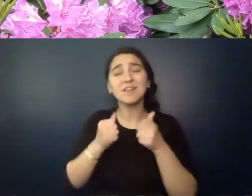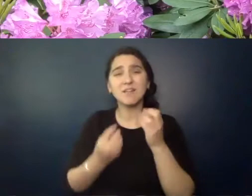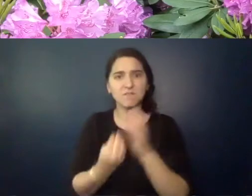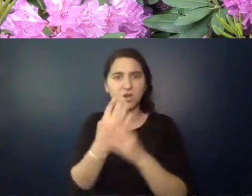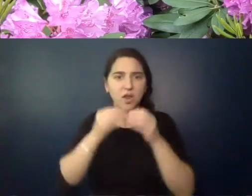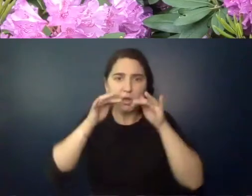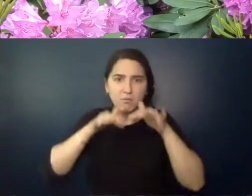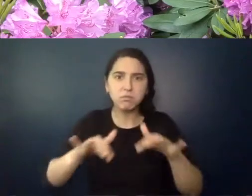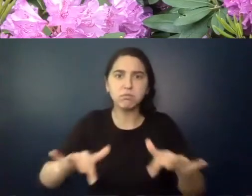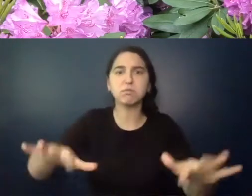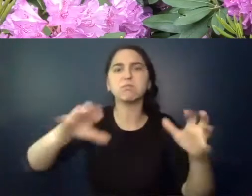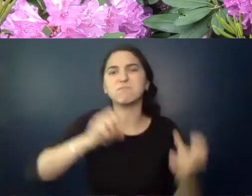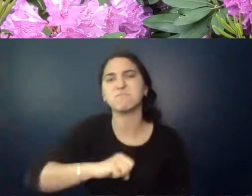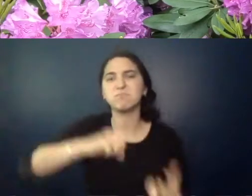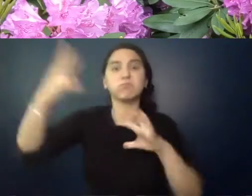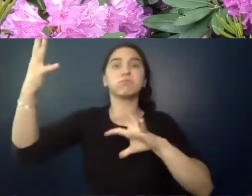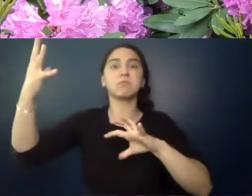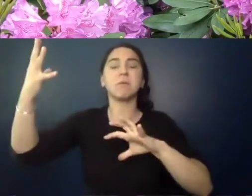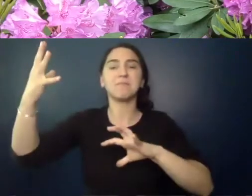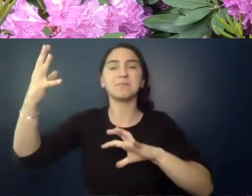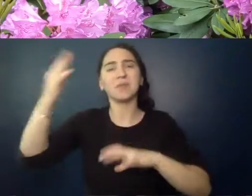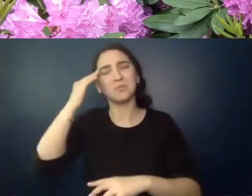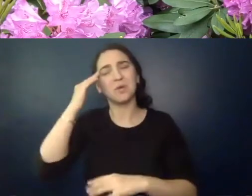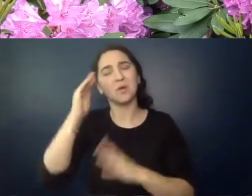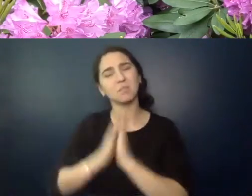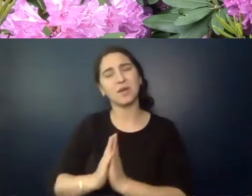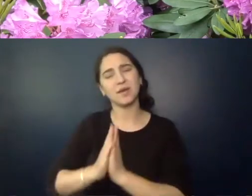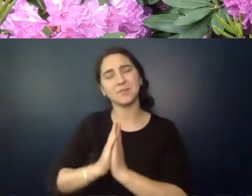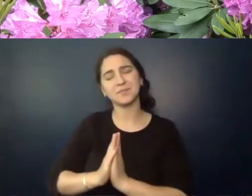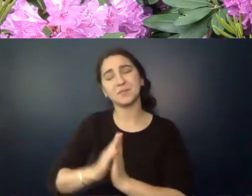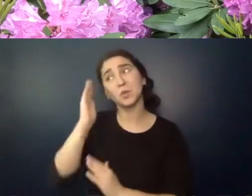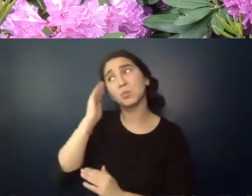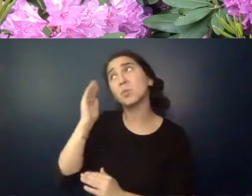volcano. You know our sorrows, you know